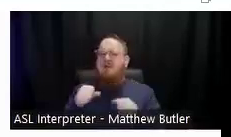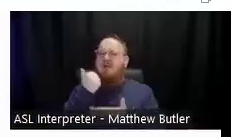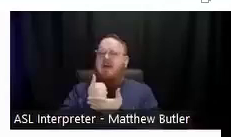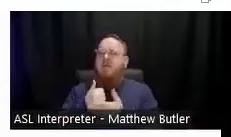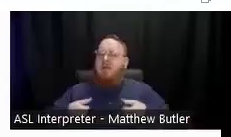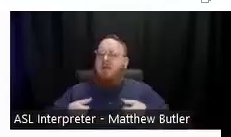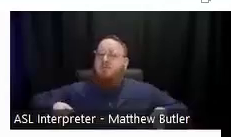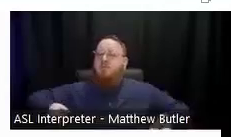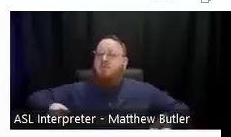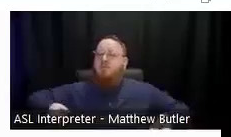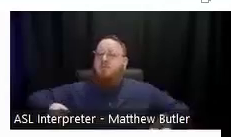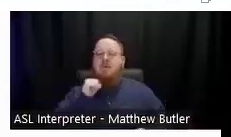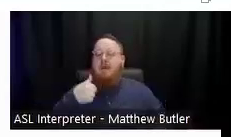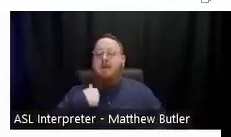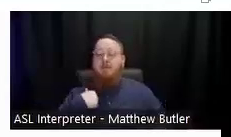helps